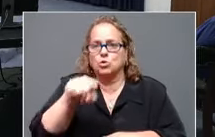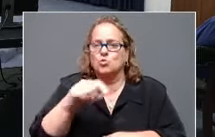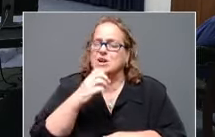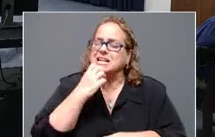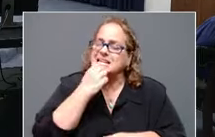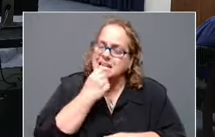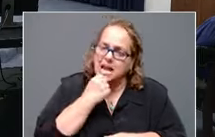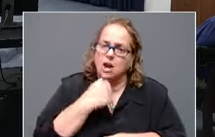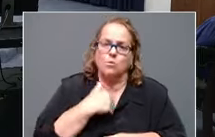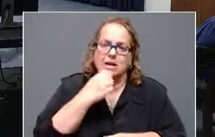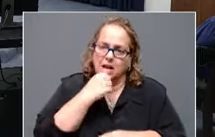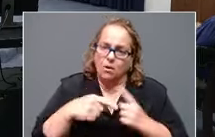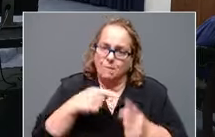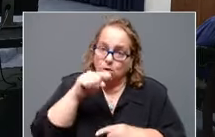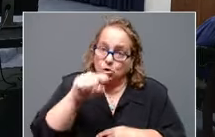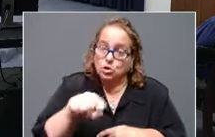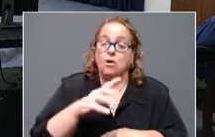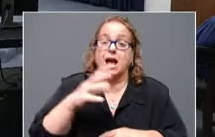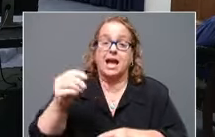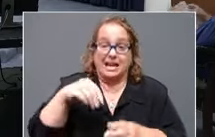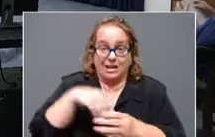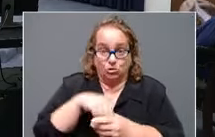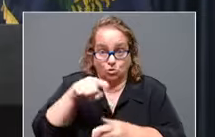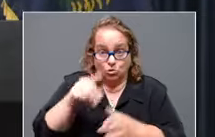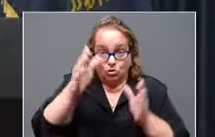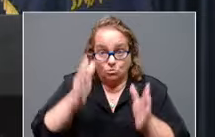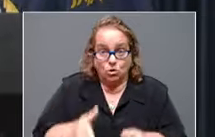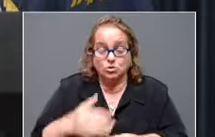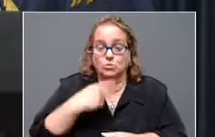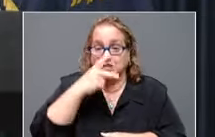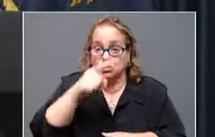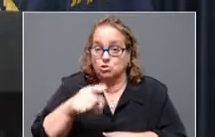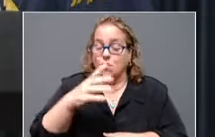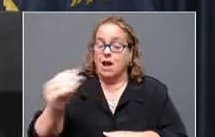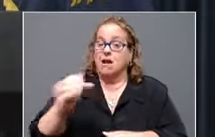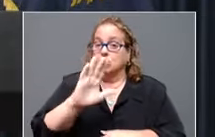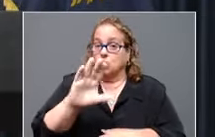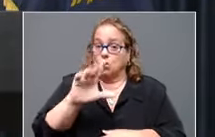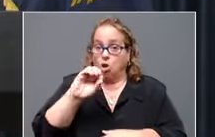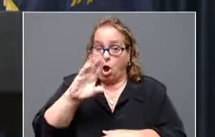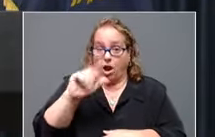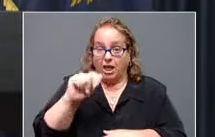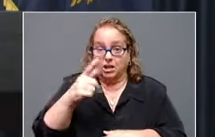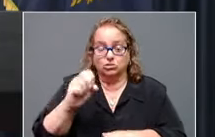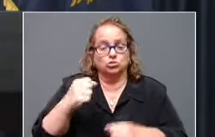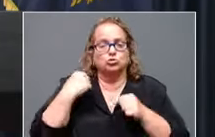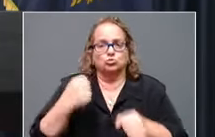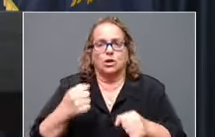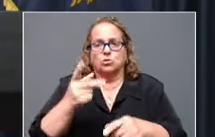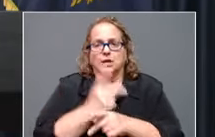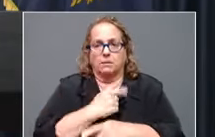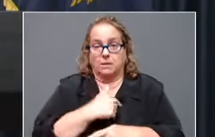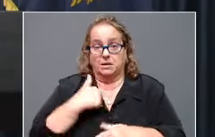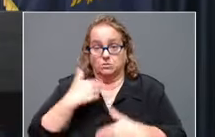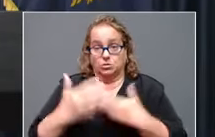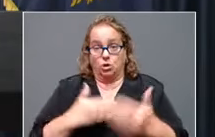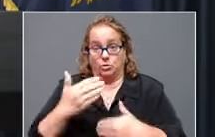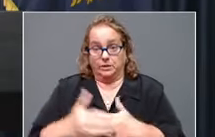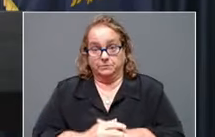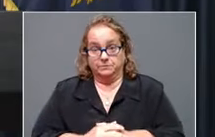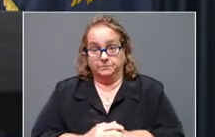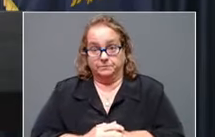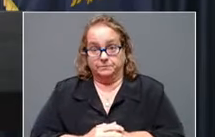Thank you, Governor Beshear, for having me today. As was stated, my name is Miriam Haas, and I am the nurse manager at